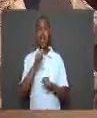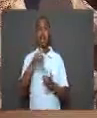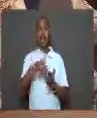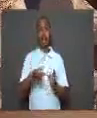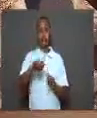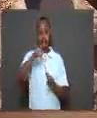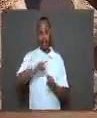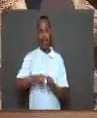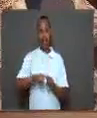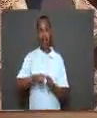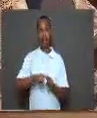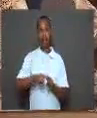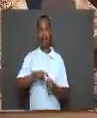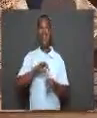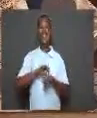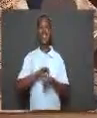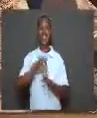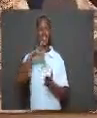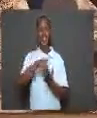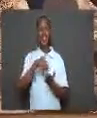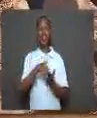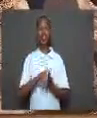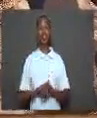to rawhide or skin again.